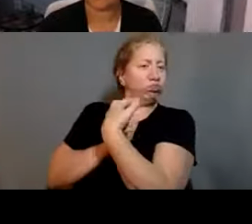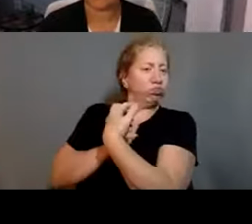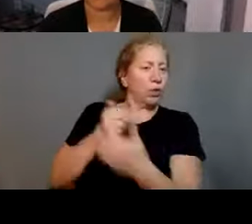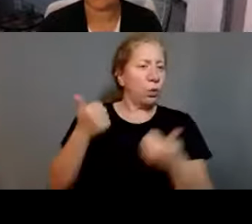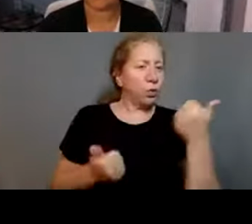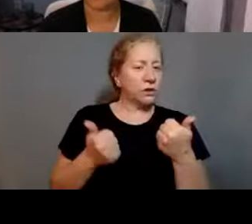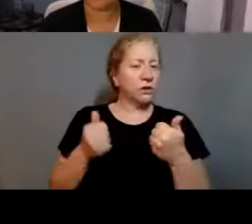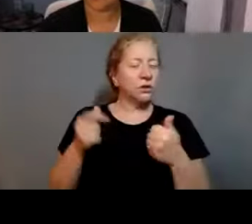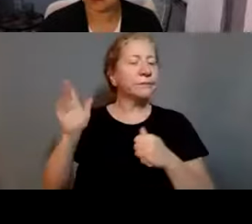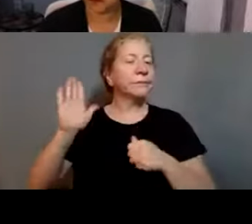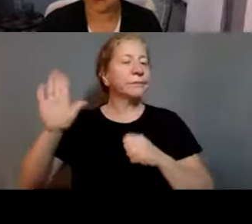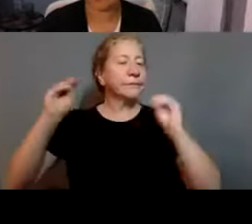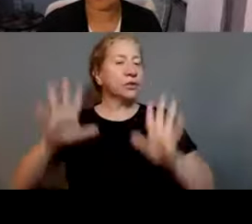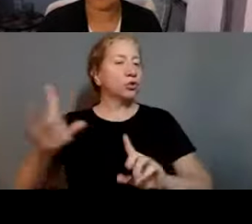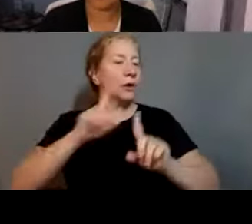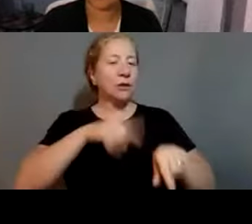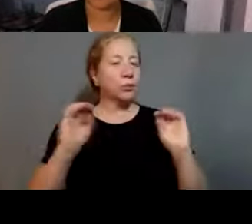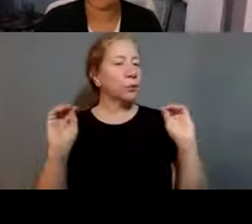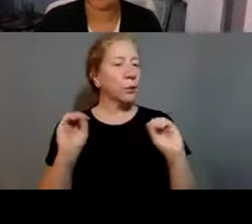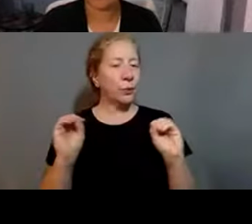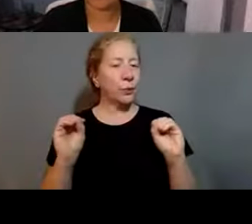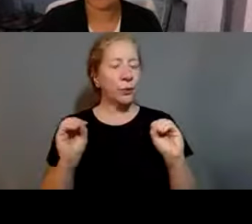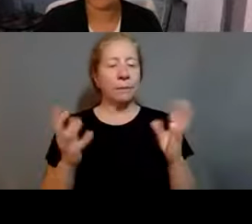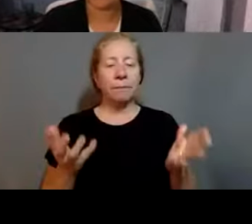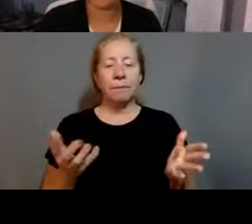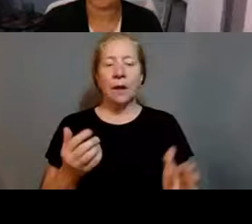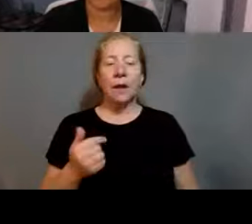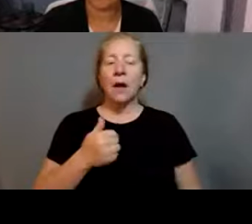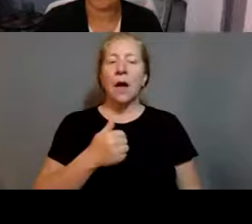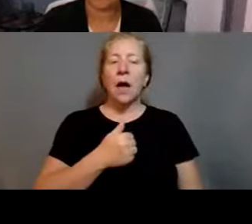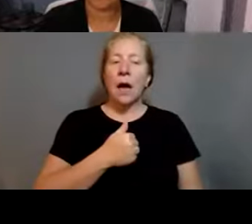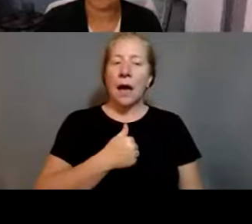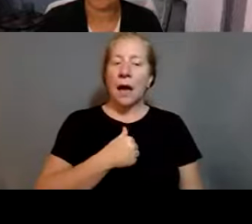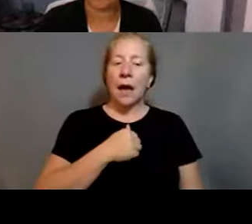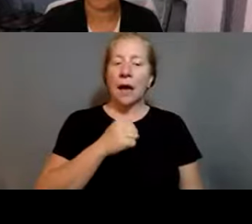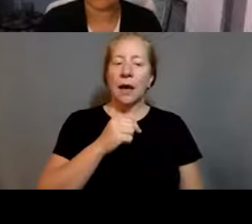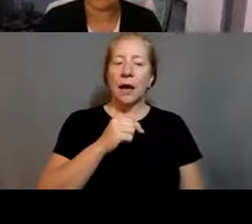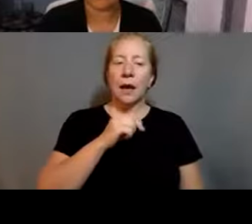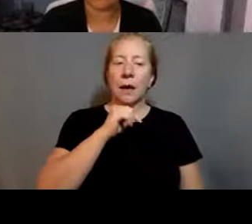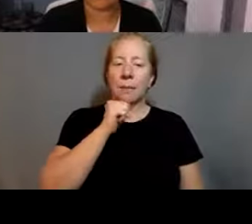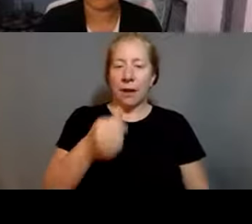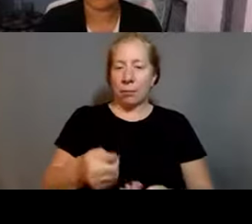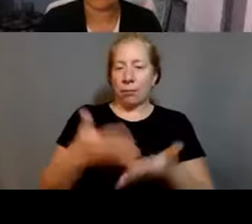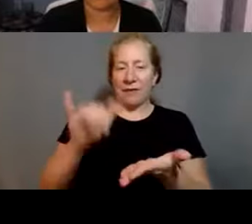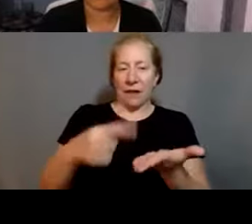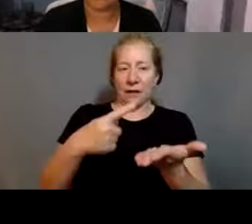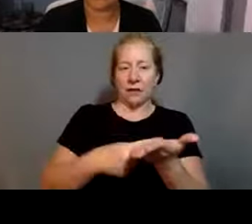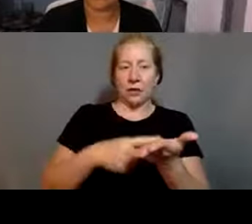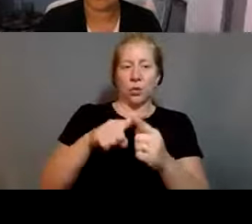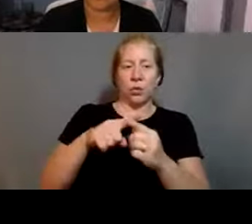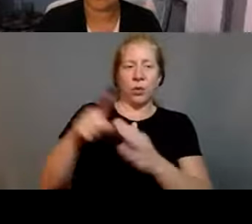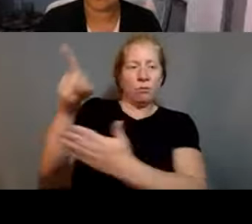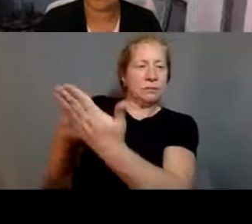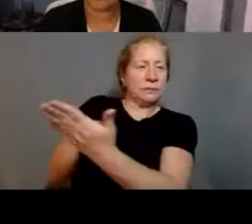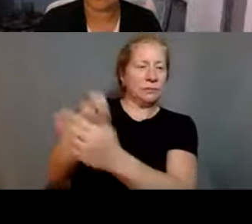answer. And I just think it's interesting. I'm not, I'm not bringing this up to disparage. I'm just saying